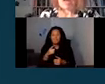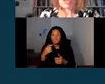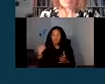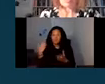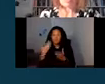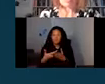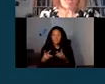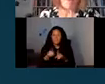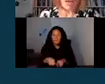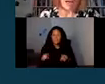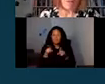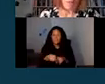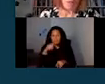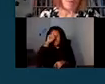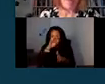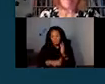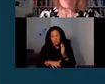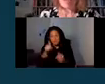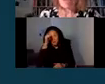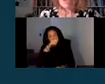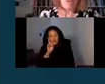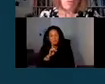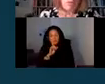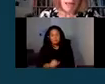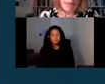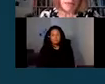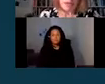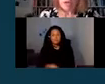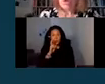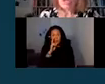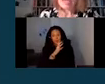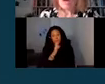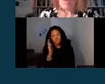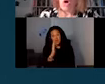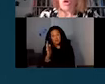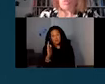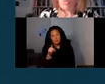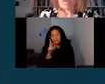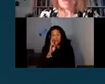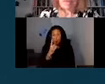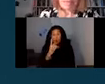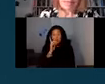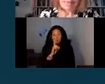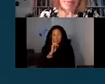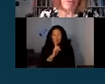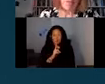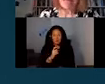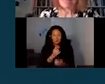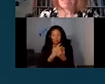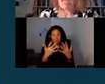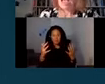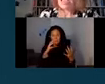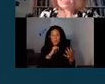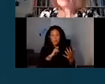familiar experience for clever women. So on the right, you can see one woman in a sea of